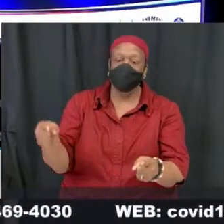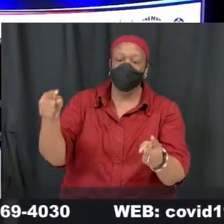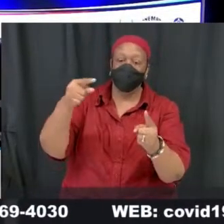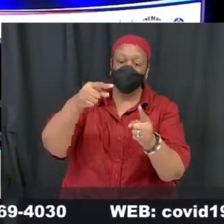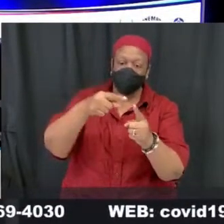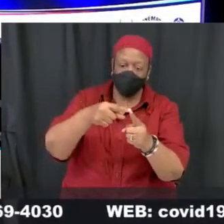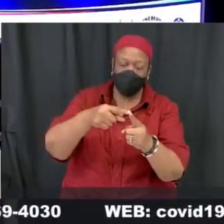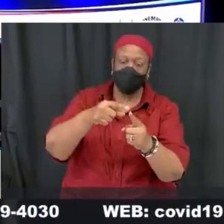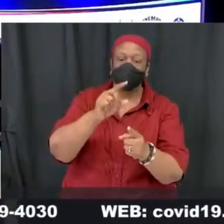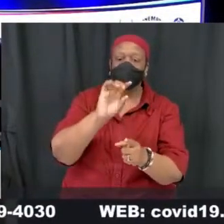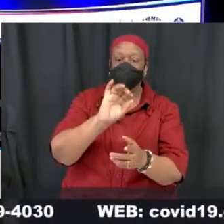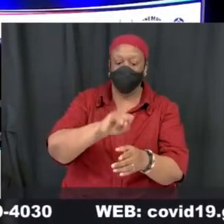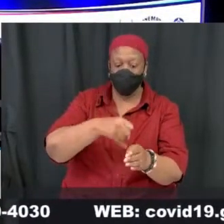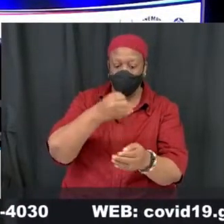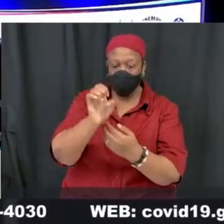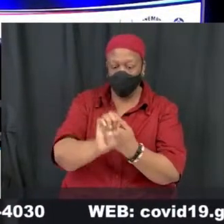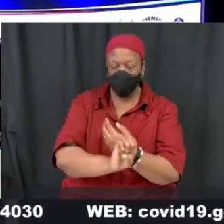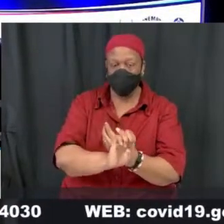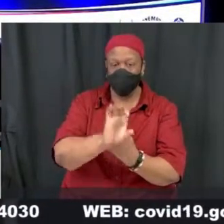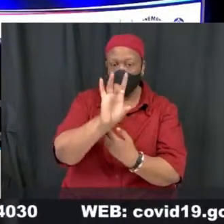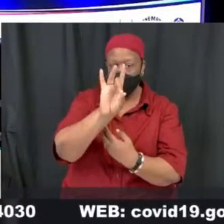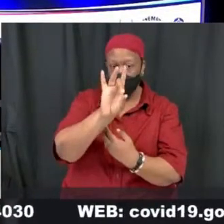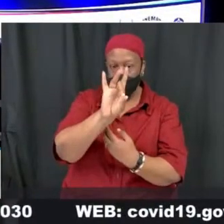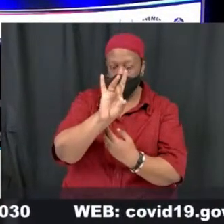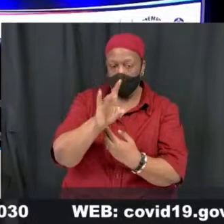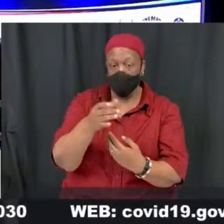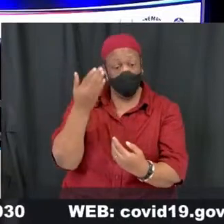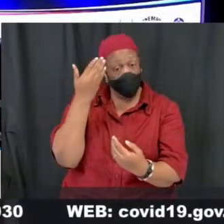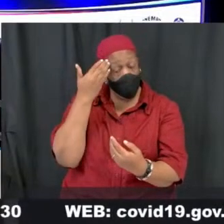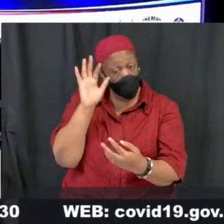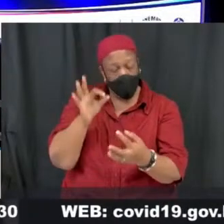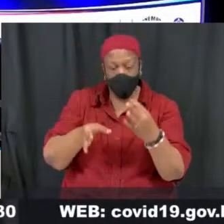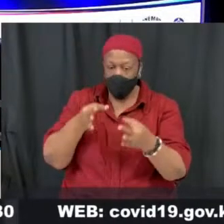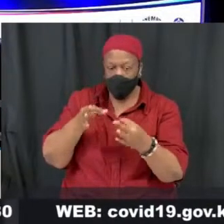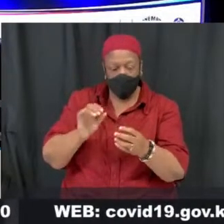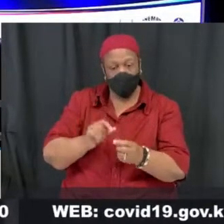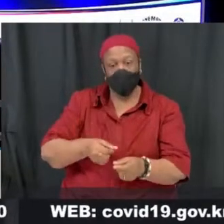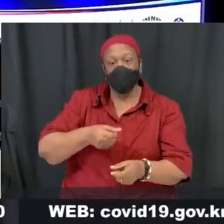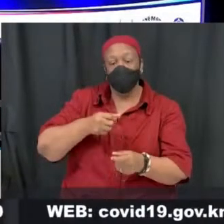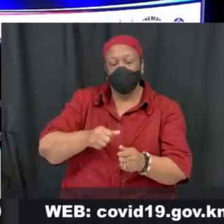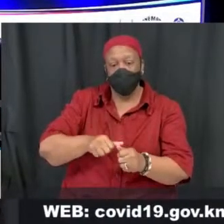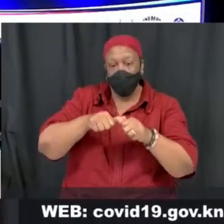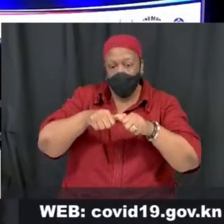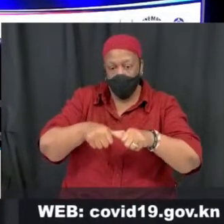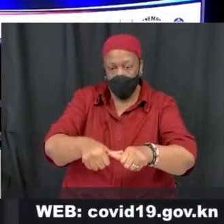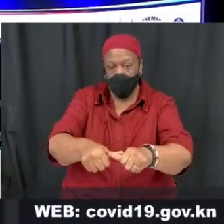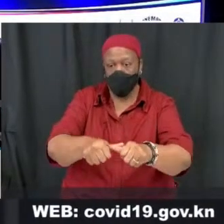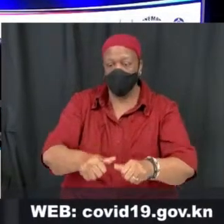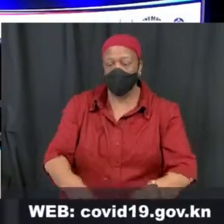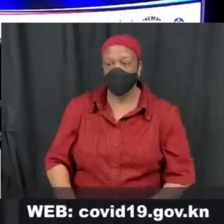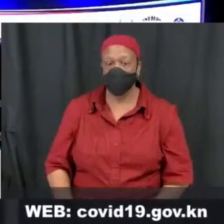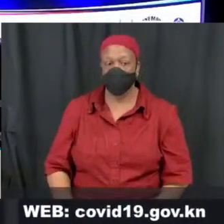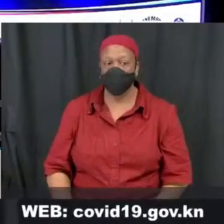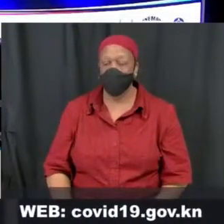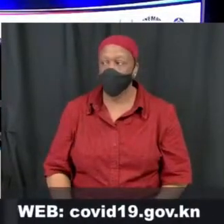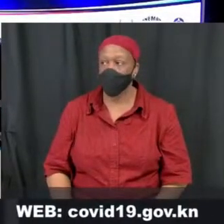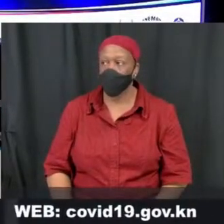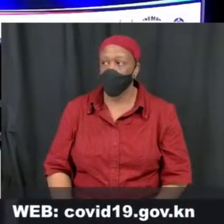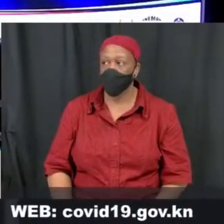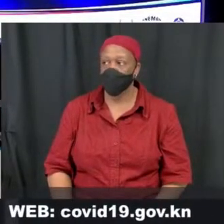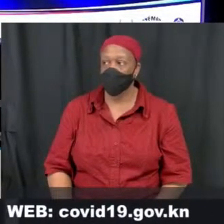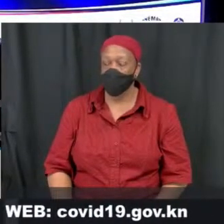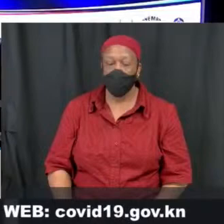extended. We urge your continued cooperation. Having said that, though, I must mention